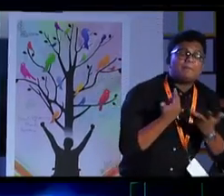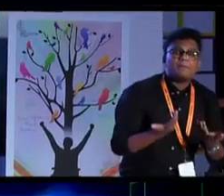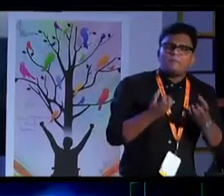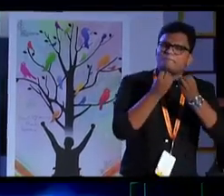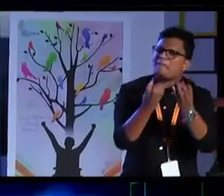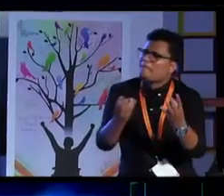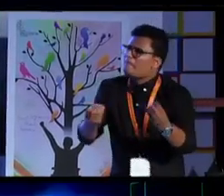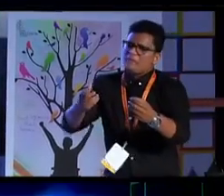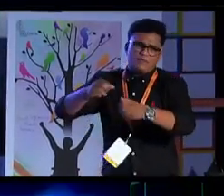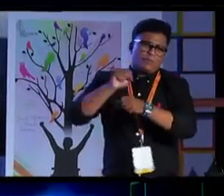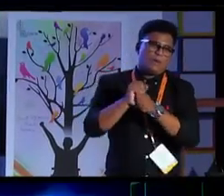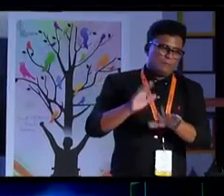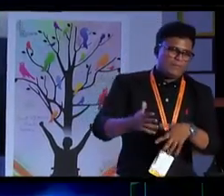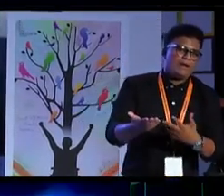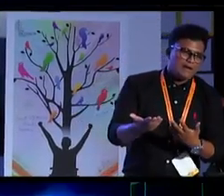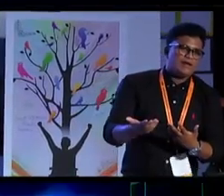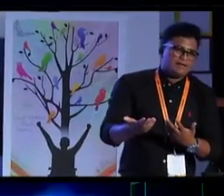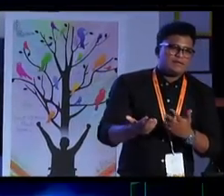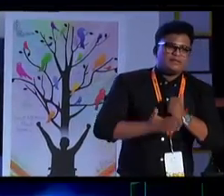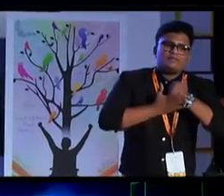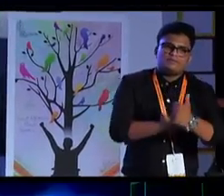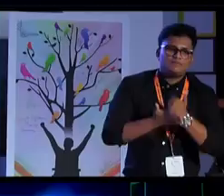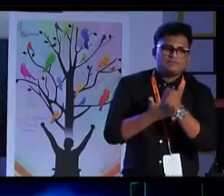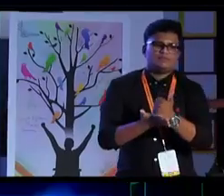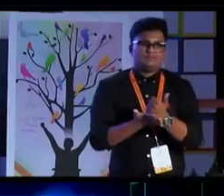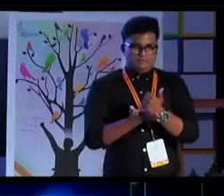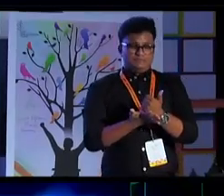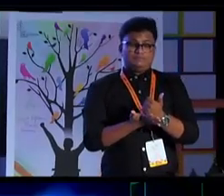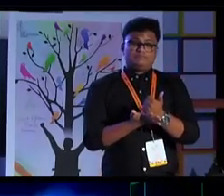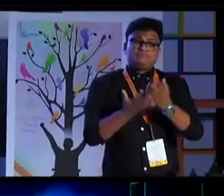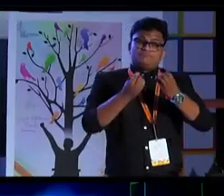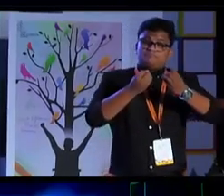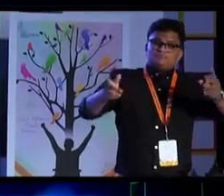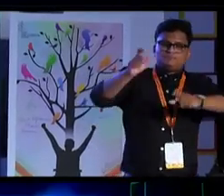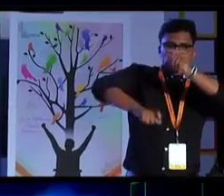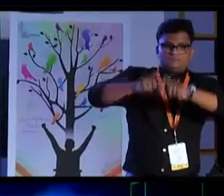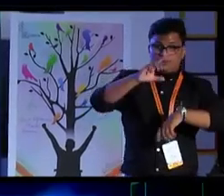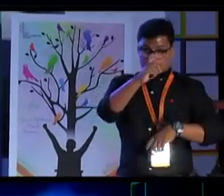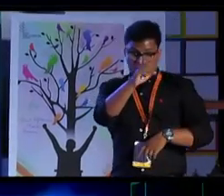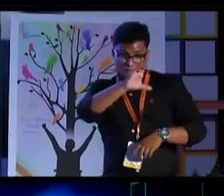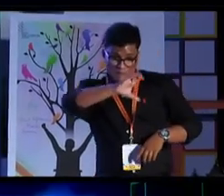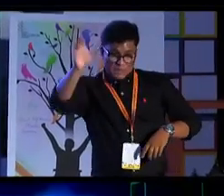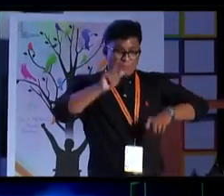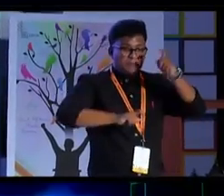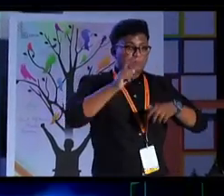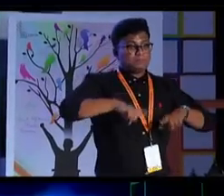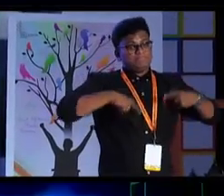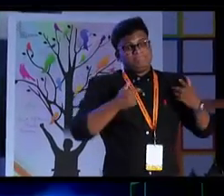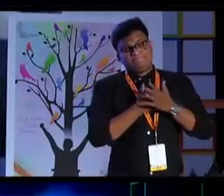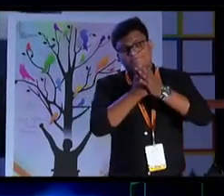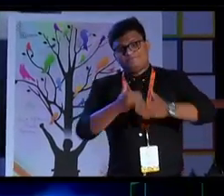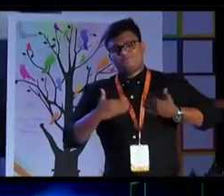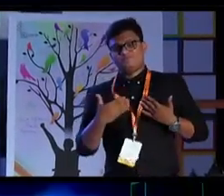do to bring the dignity to 7 crore people's life in India, and of course the happiness